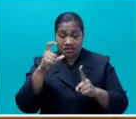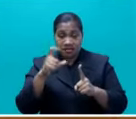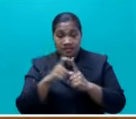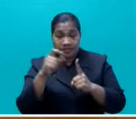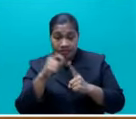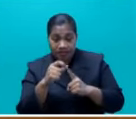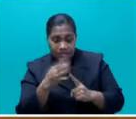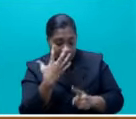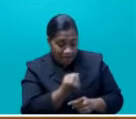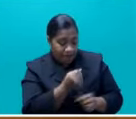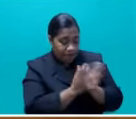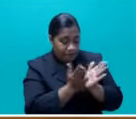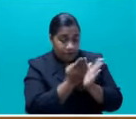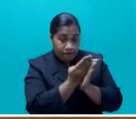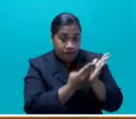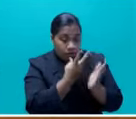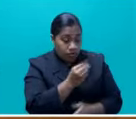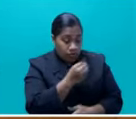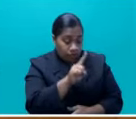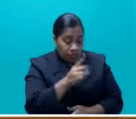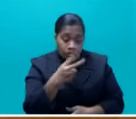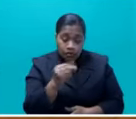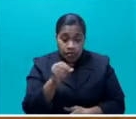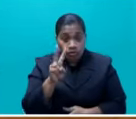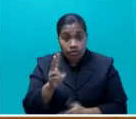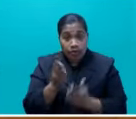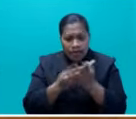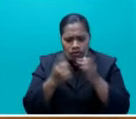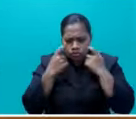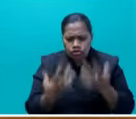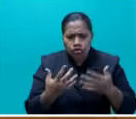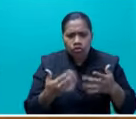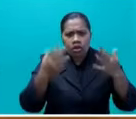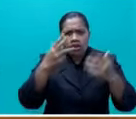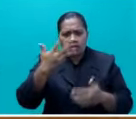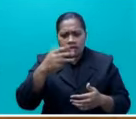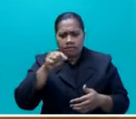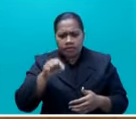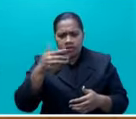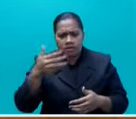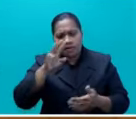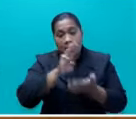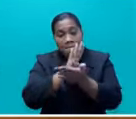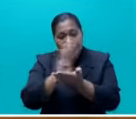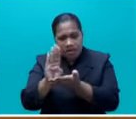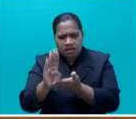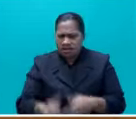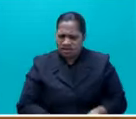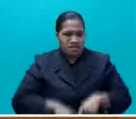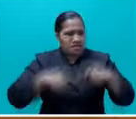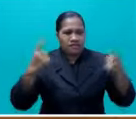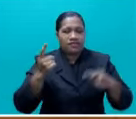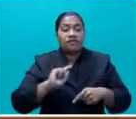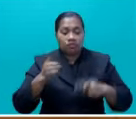for the 2021 and 2022 budget shows a figure of 9.9 billion. This is very different from what is reflected